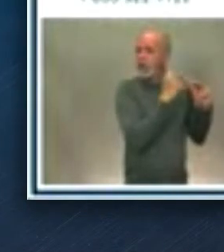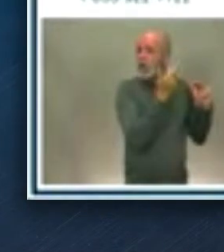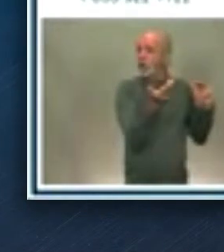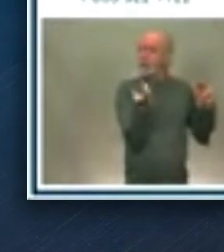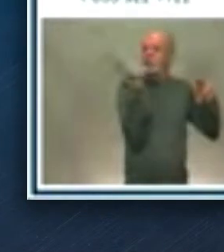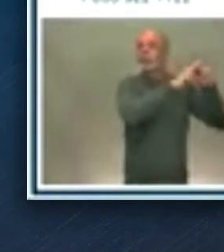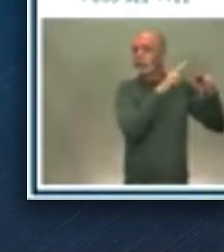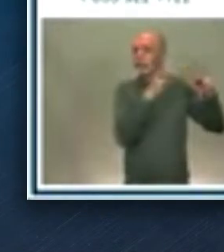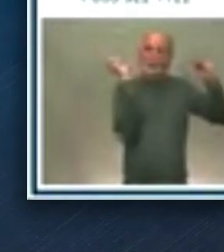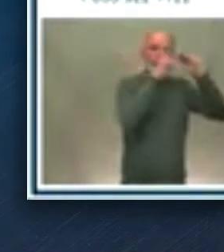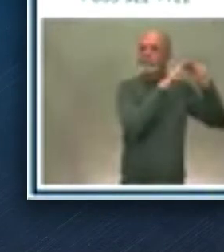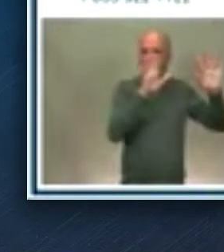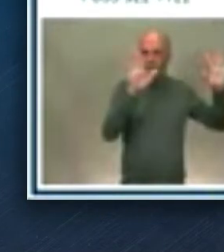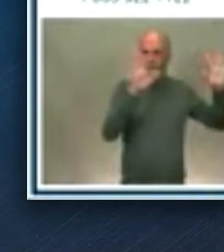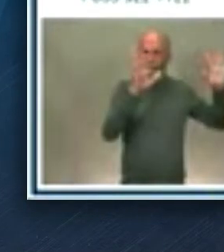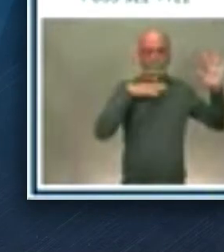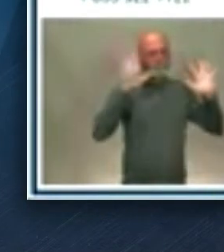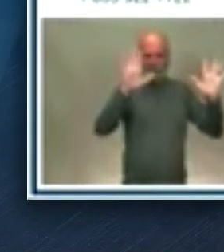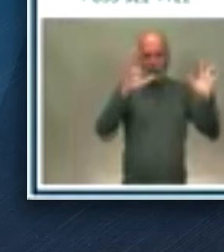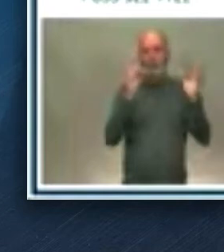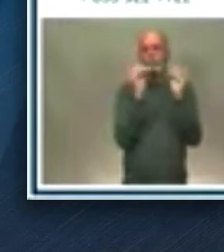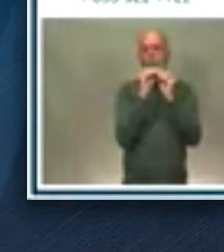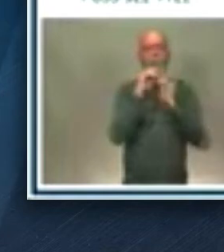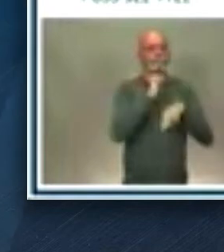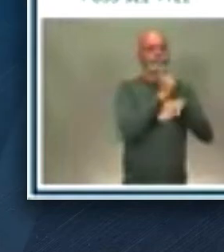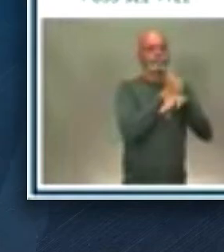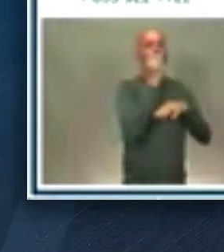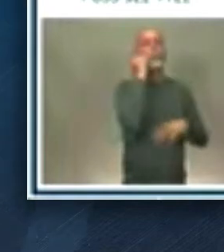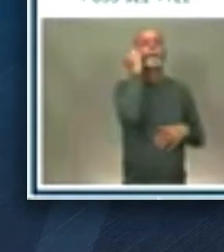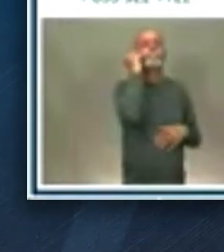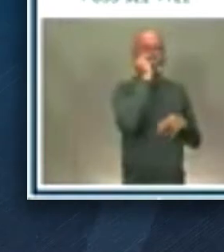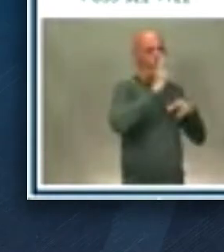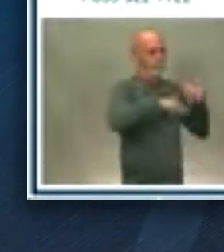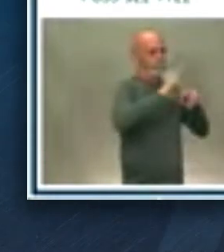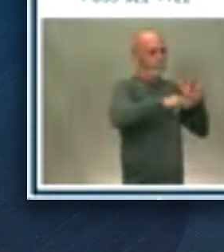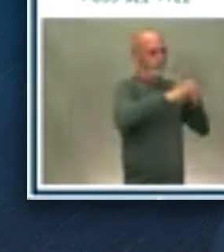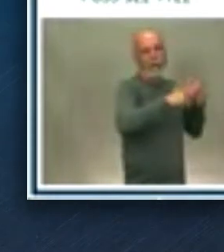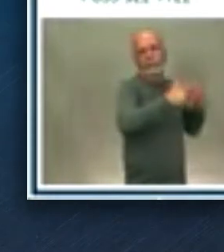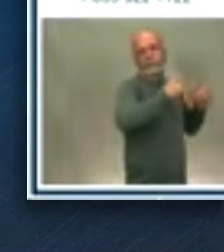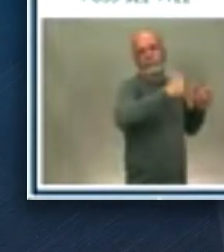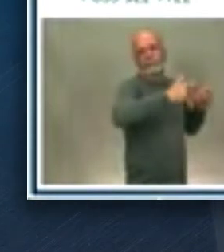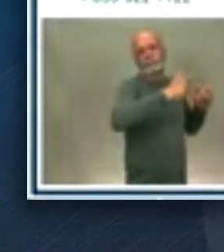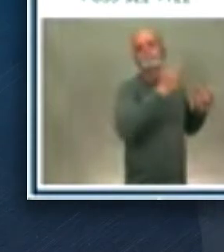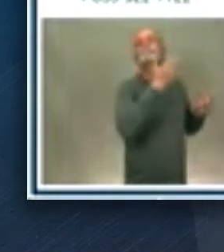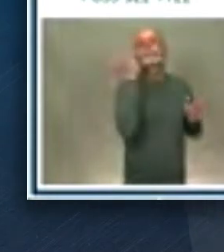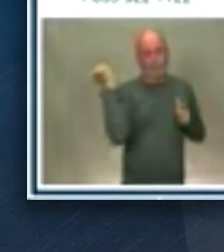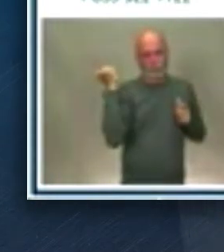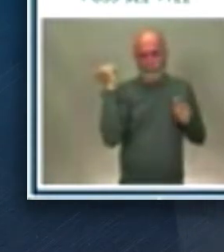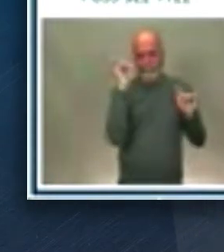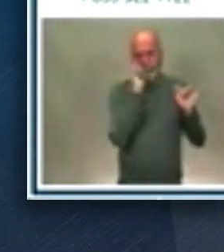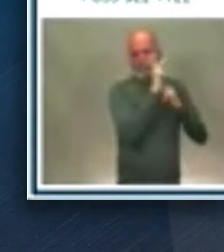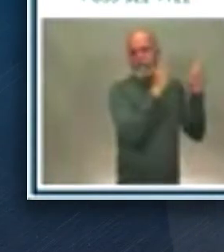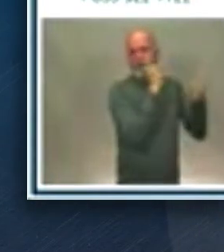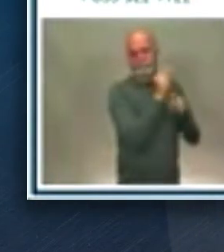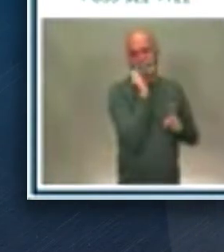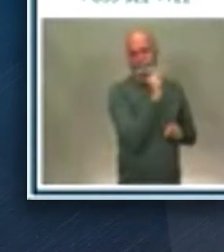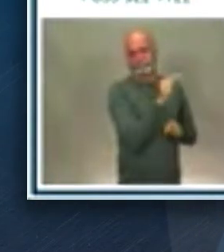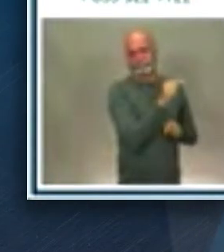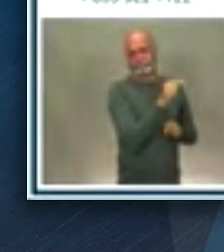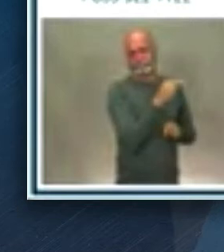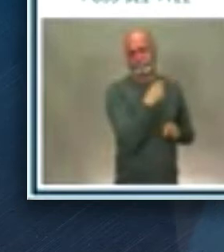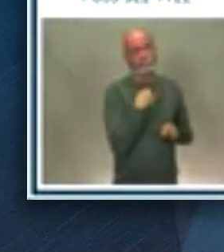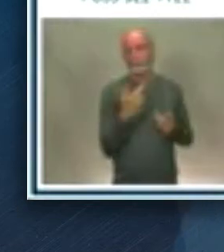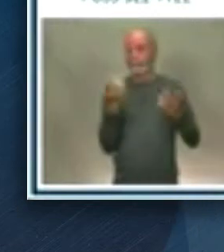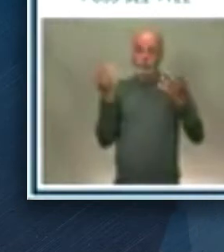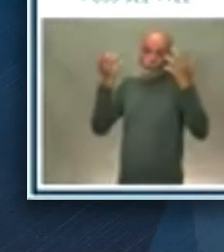stock in this province, and we'll take the steps to make sure that that happens. And we don't want to do something